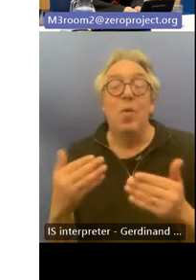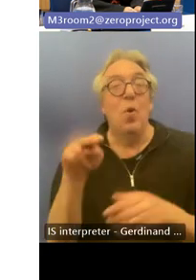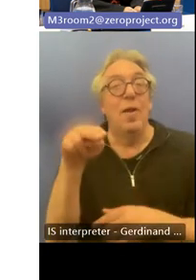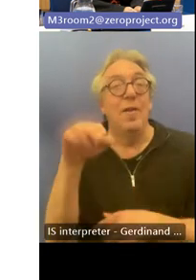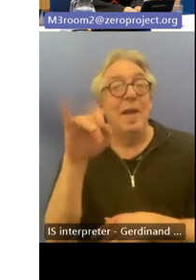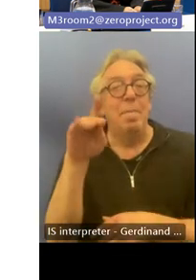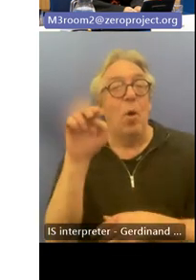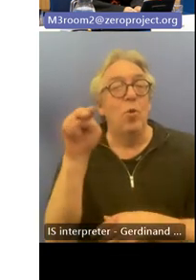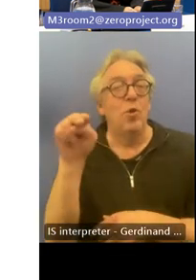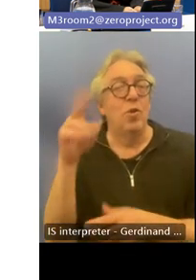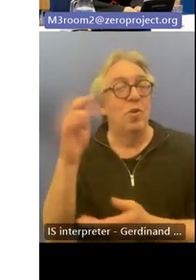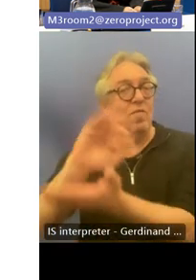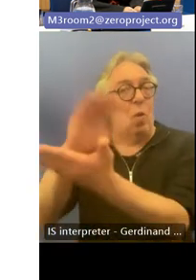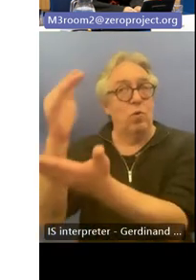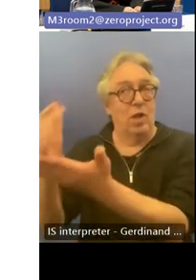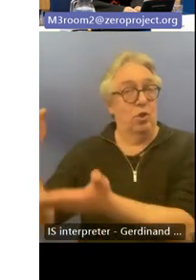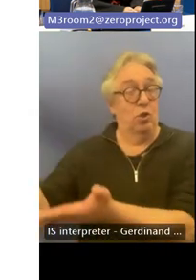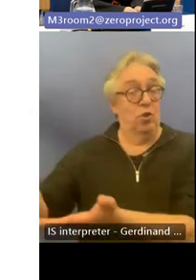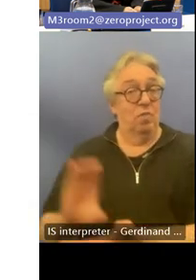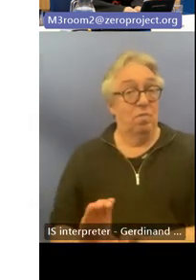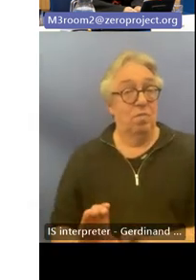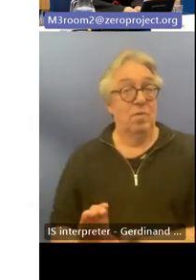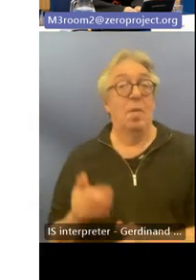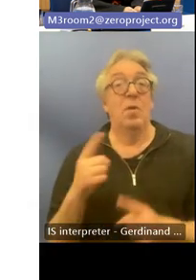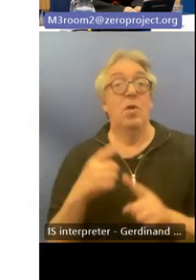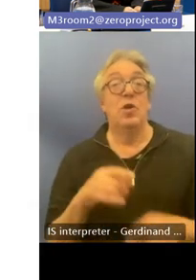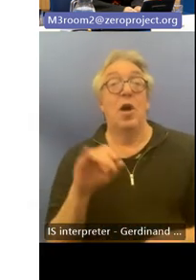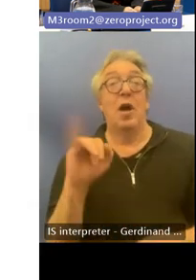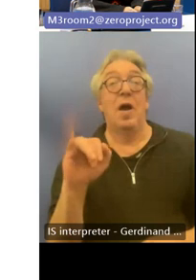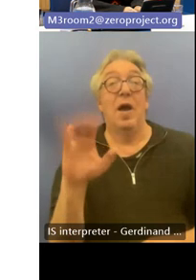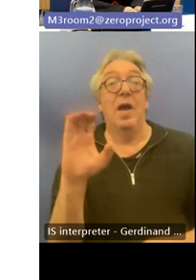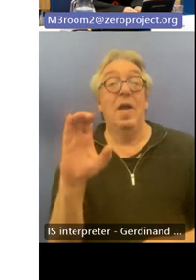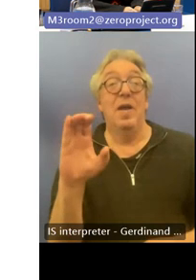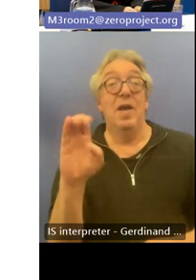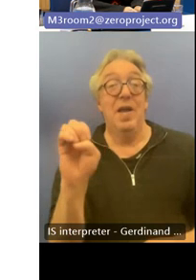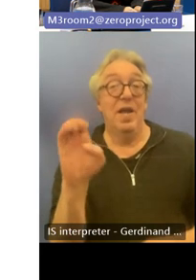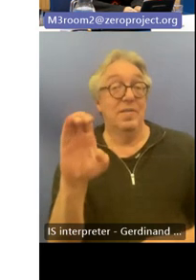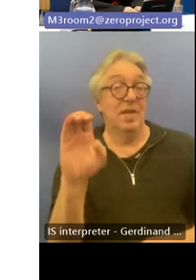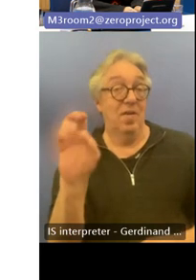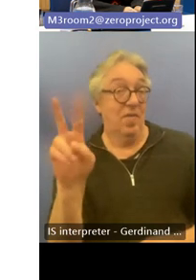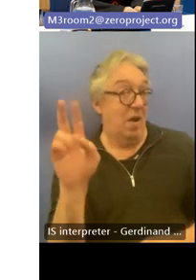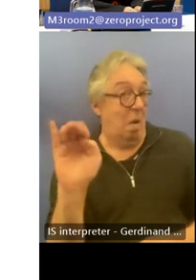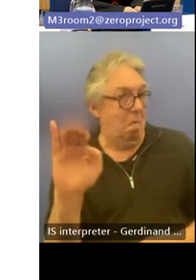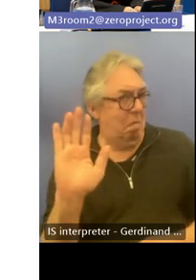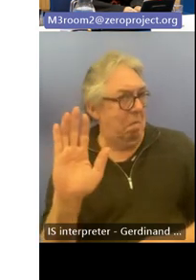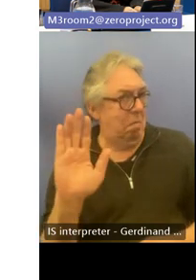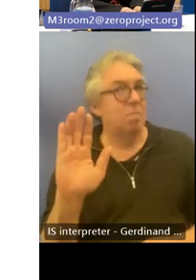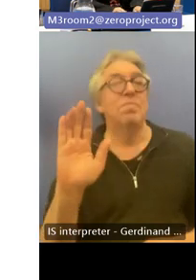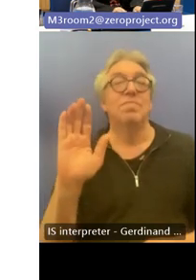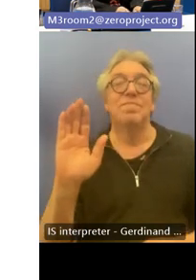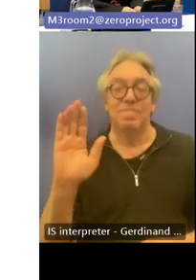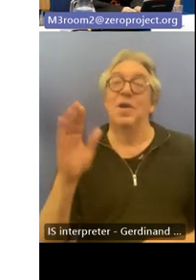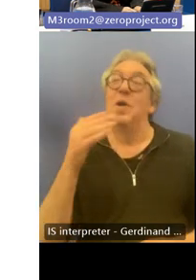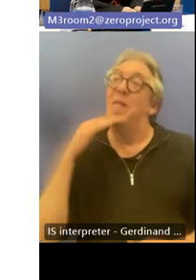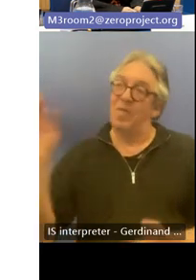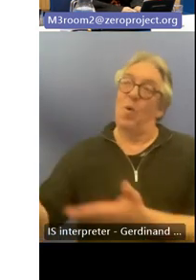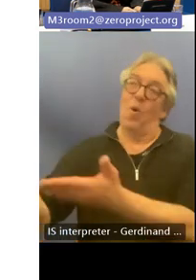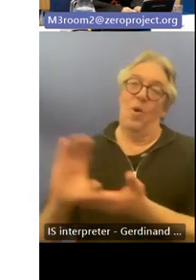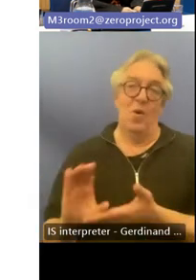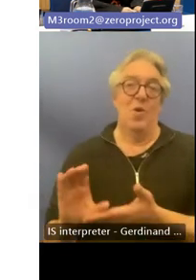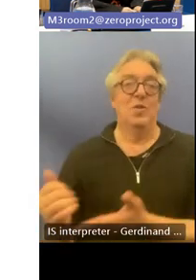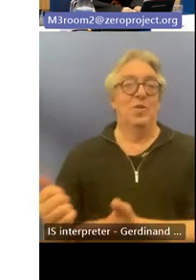funding and ICEVI on net supporting us to make this happen. Now,